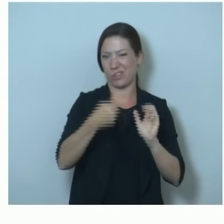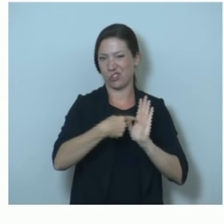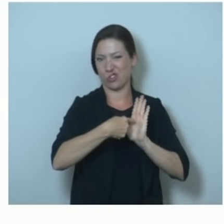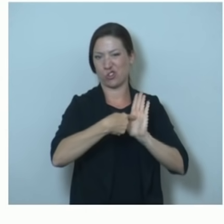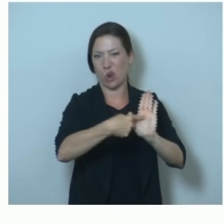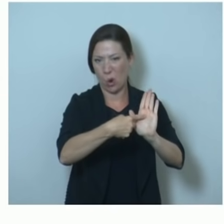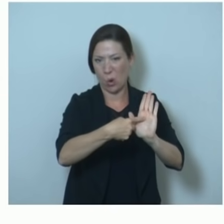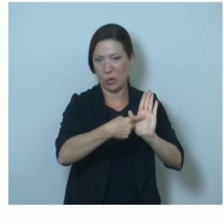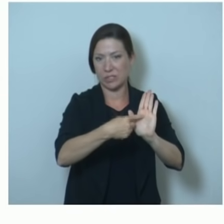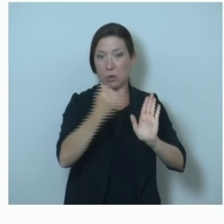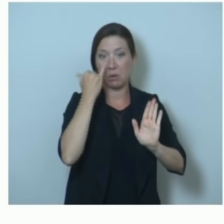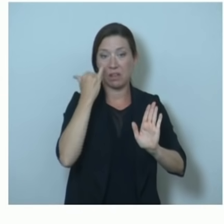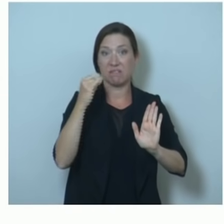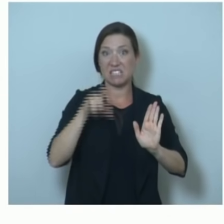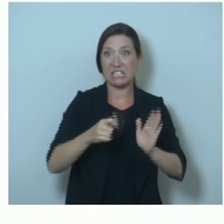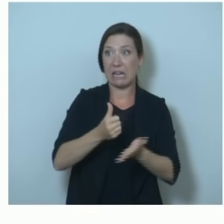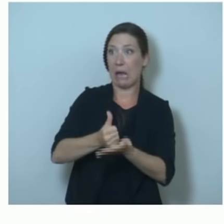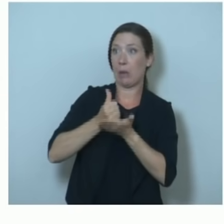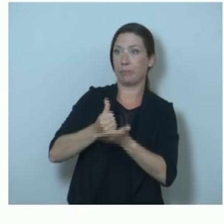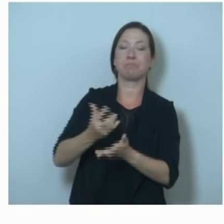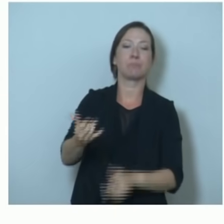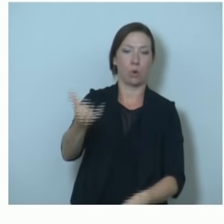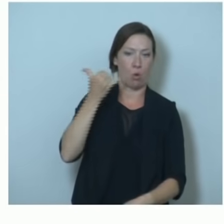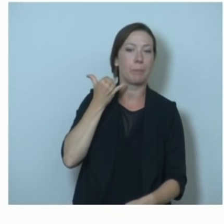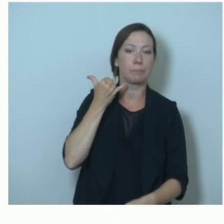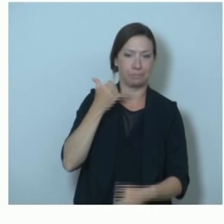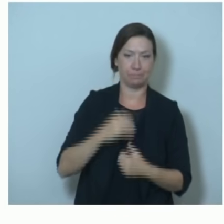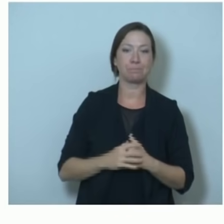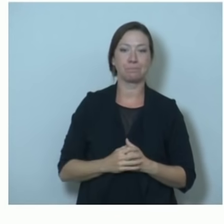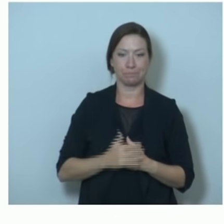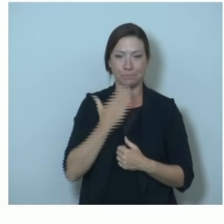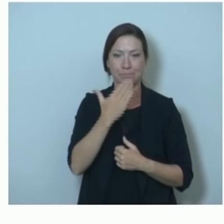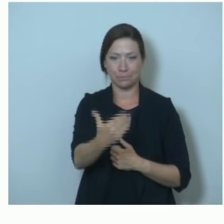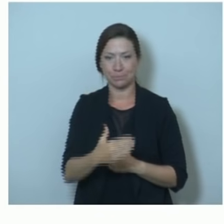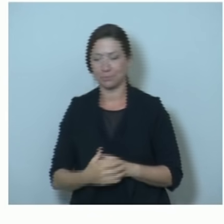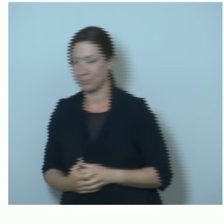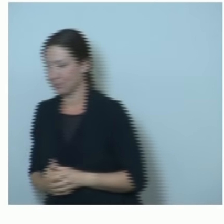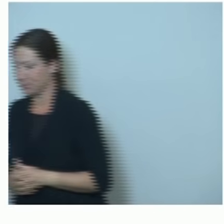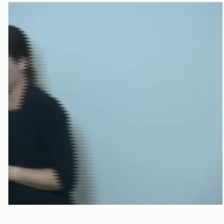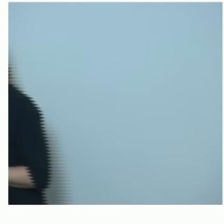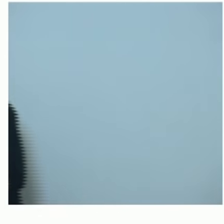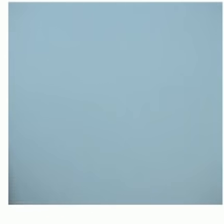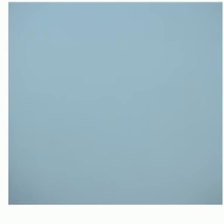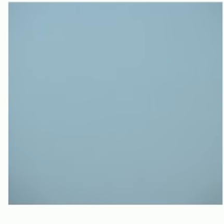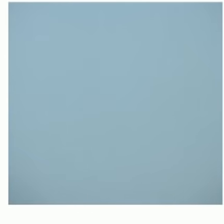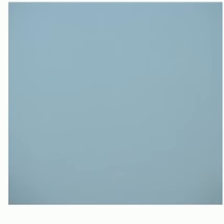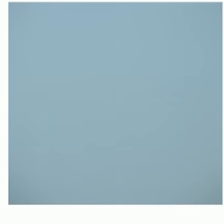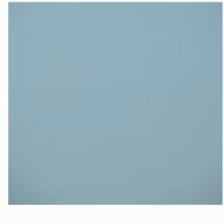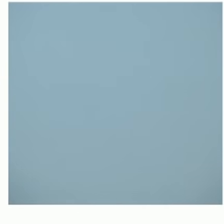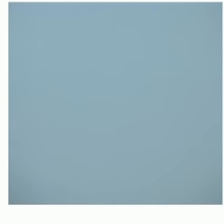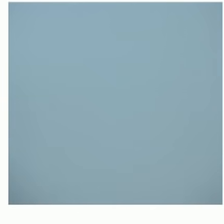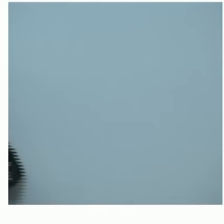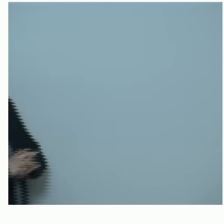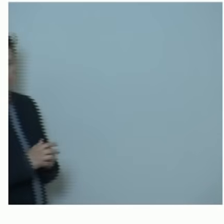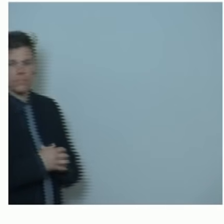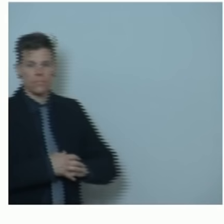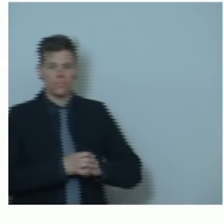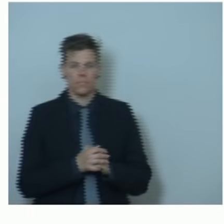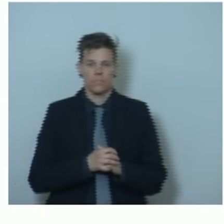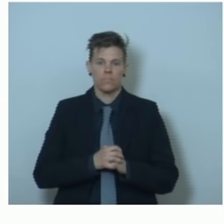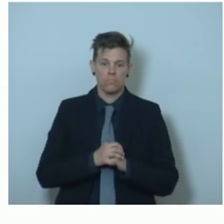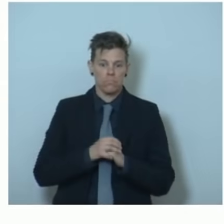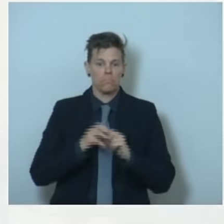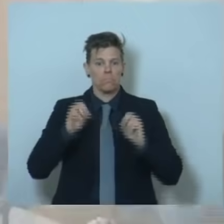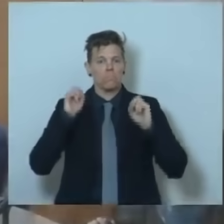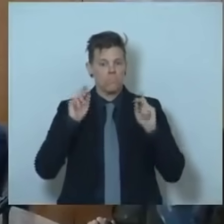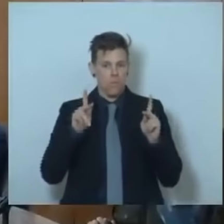feel free to call us if you need help. Thank you. All right, so I'll close. I want to thank the team